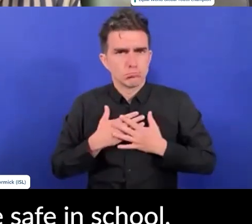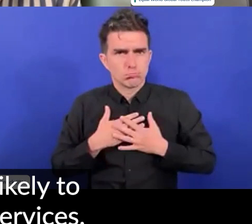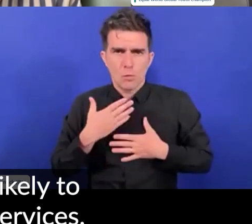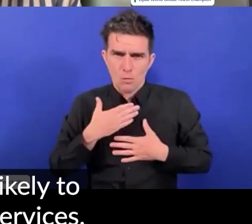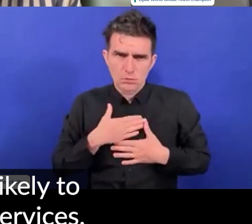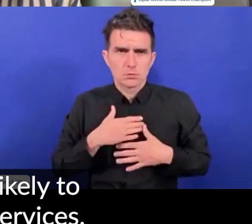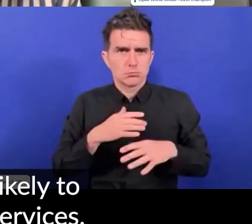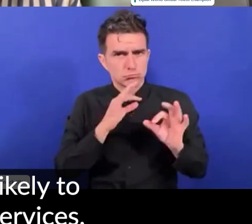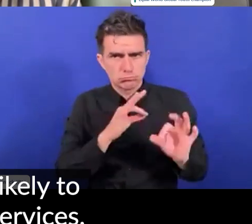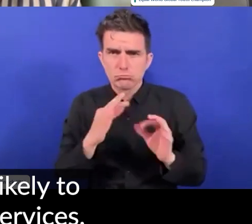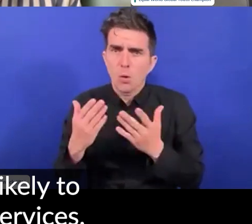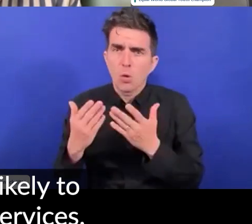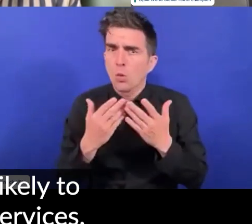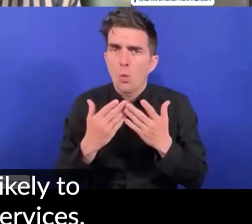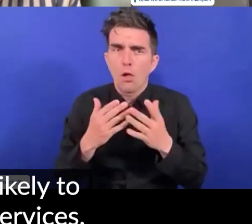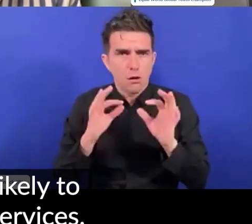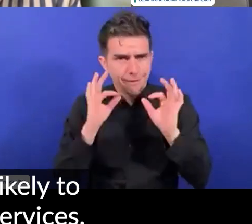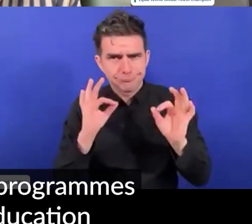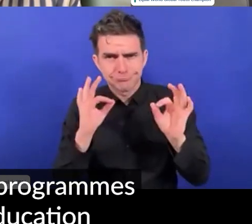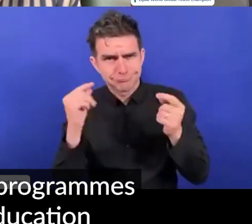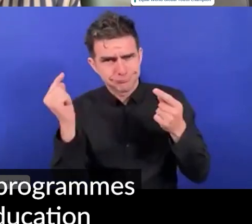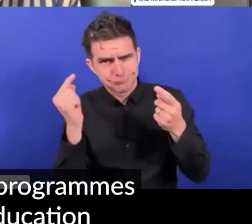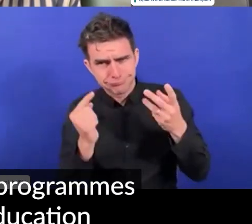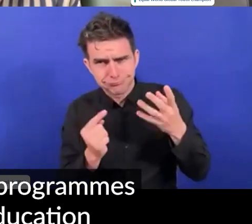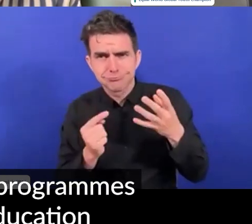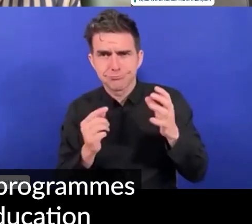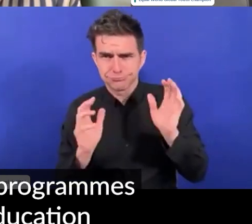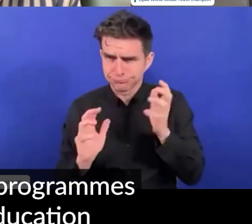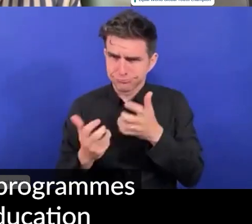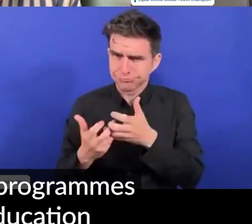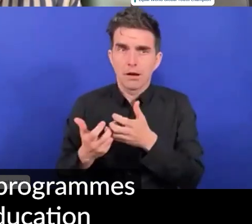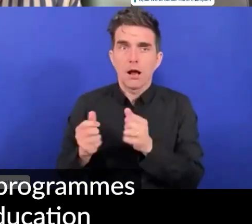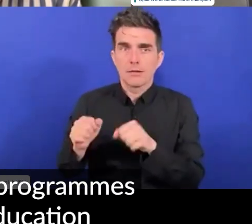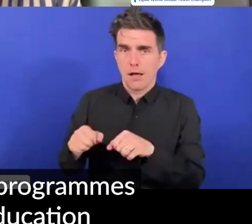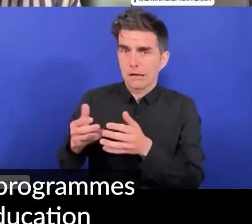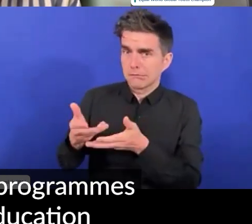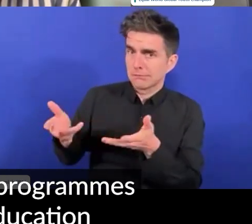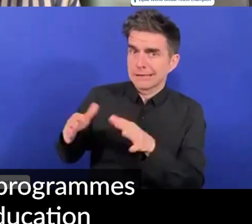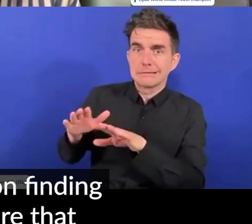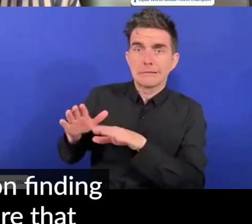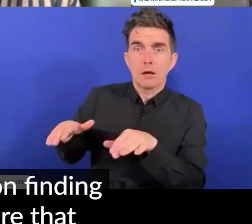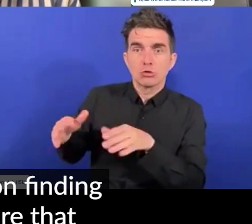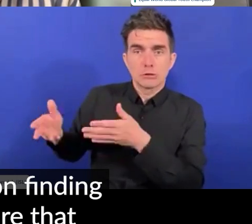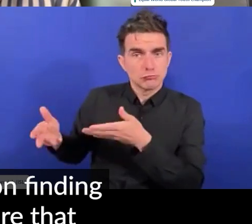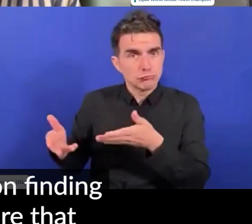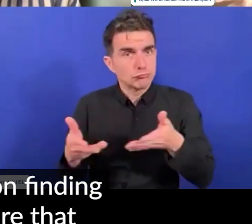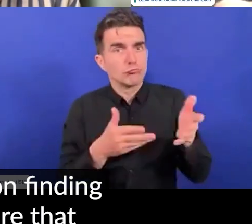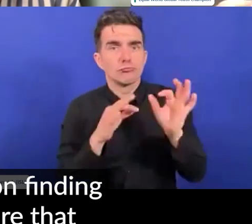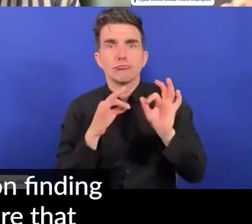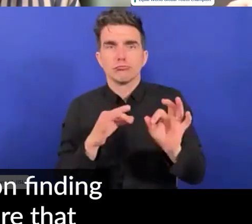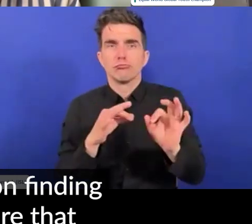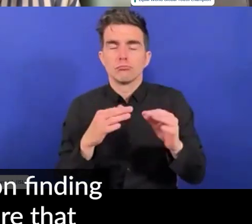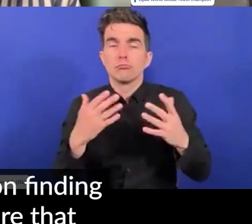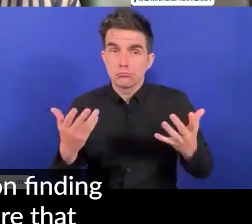in school, they're not likely to utilize those services. So for me, I think programs on inclusive education need to focus on